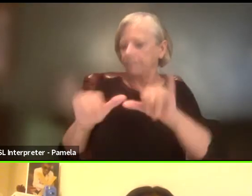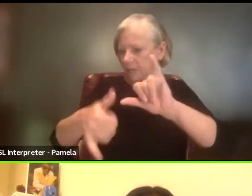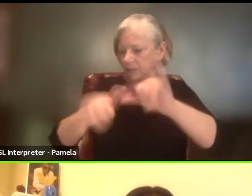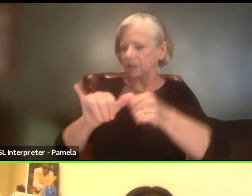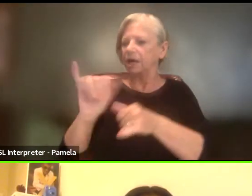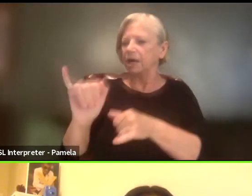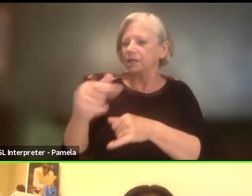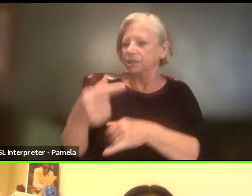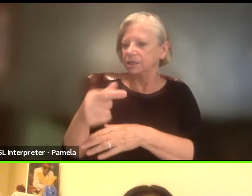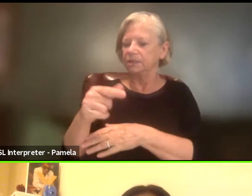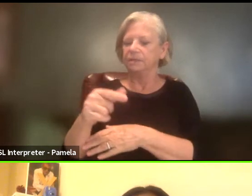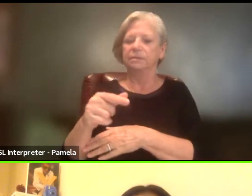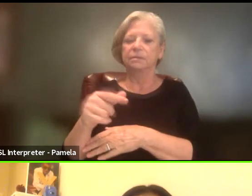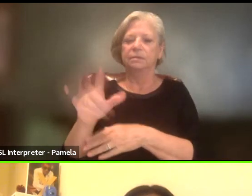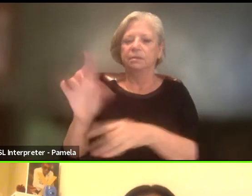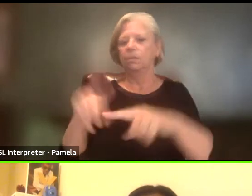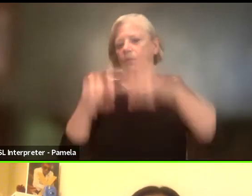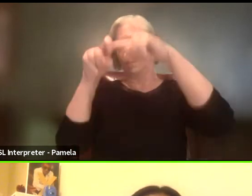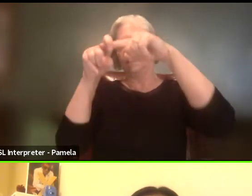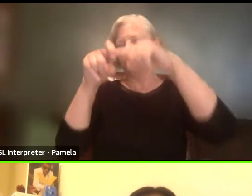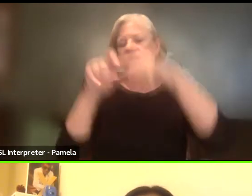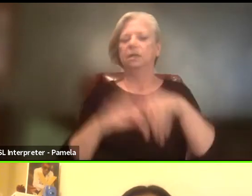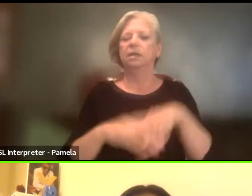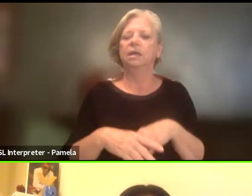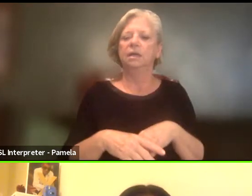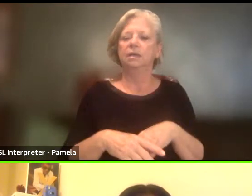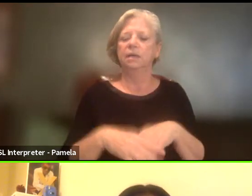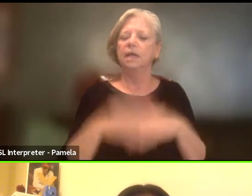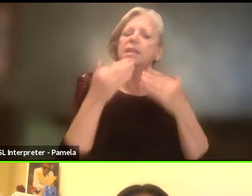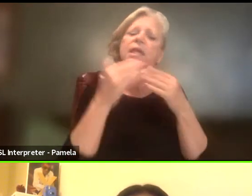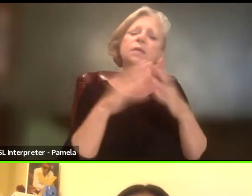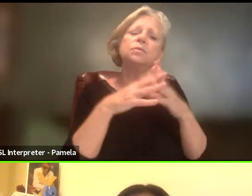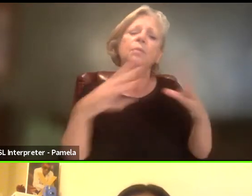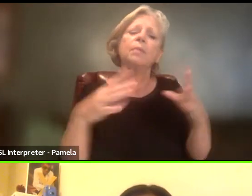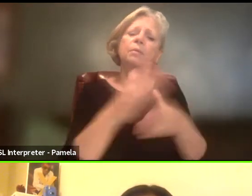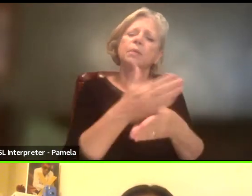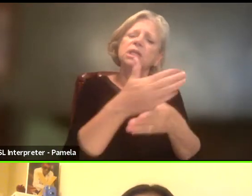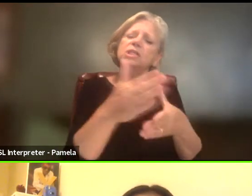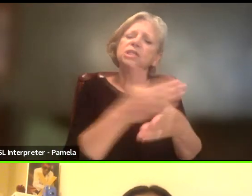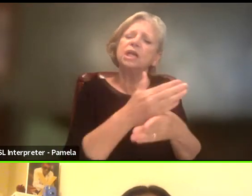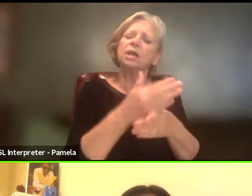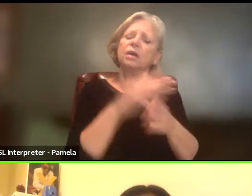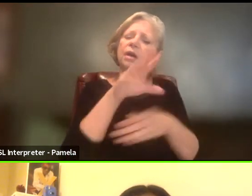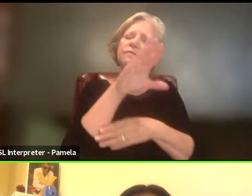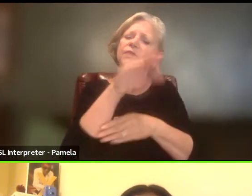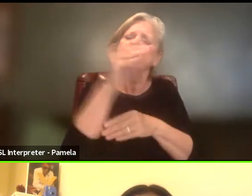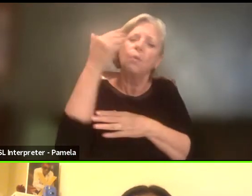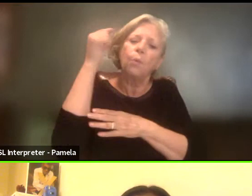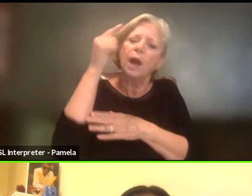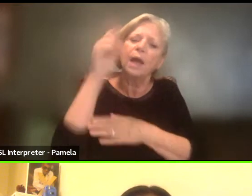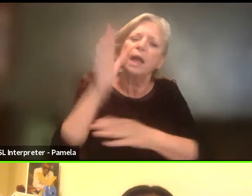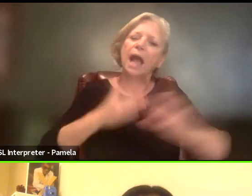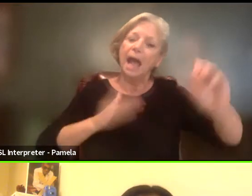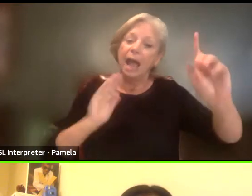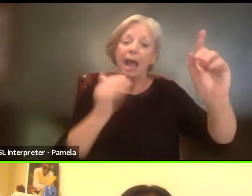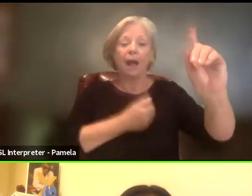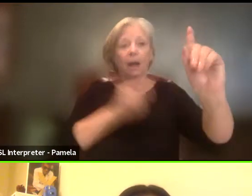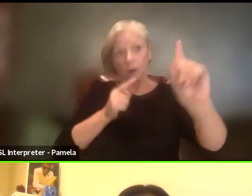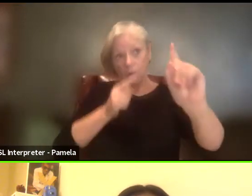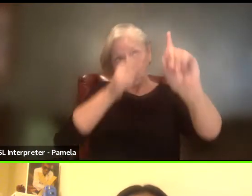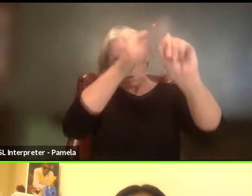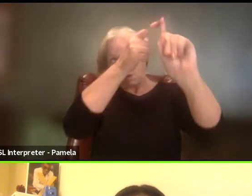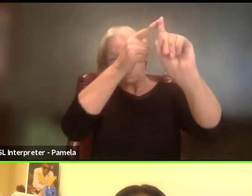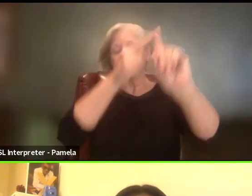IgA. Thank you so much. So I just wanted to share this video with you guys because Our goal here is to have the youth